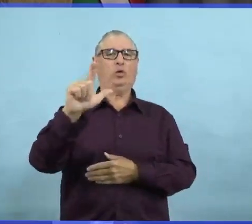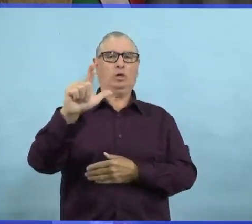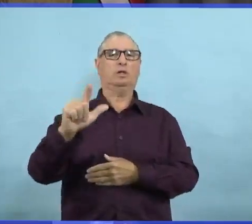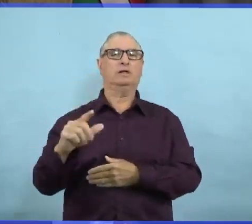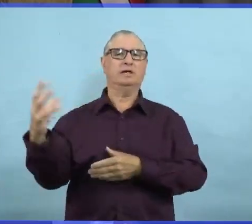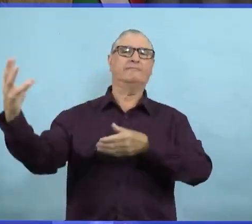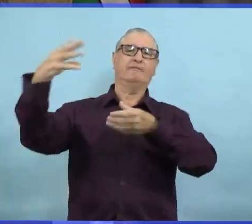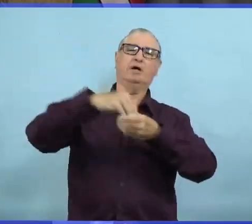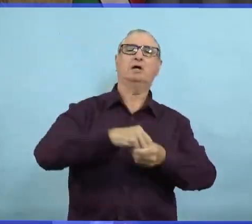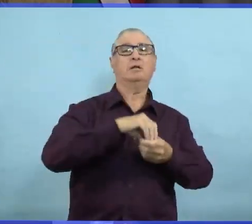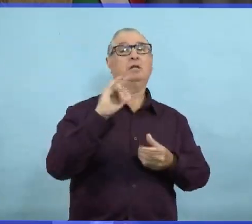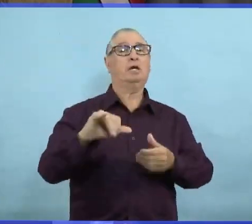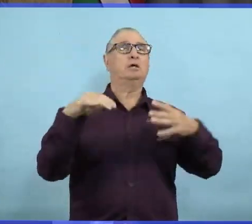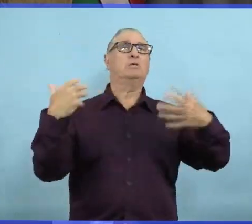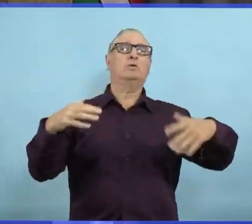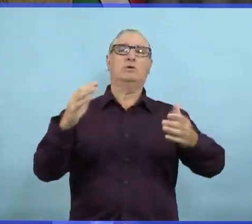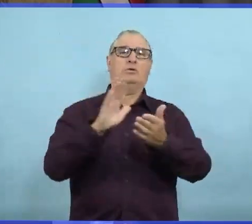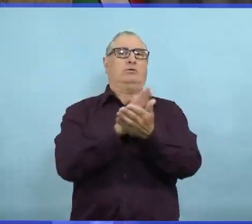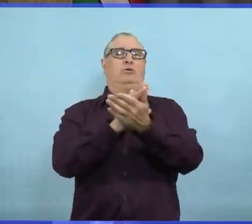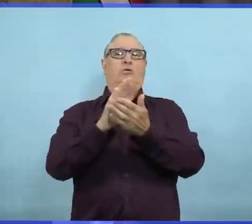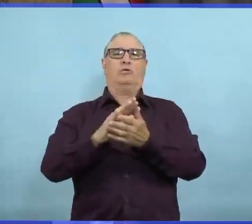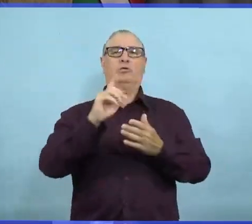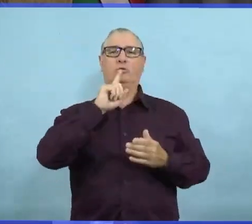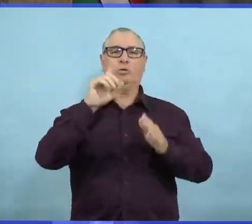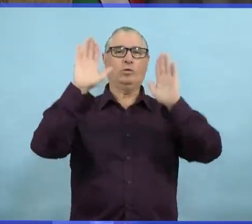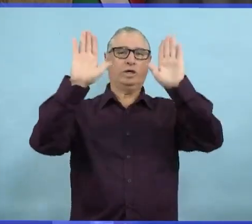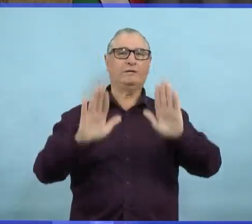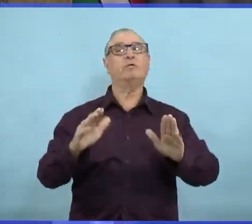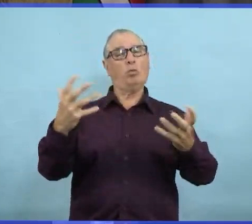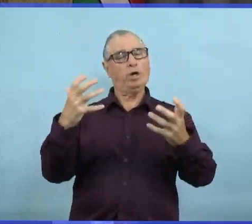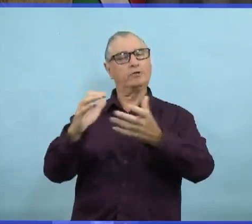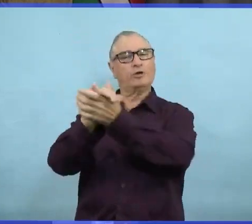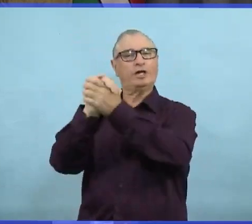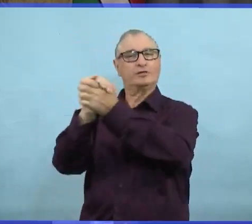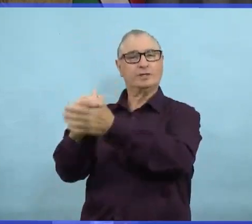I want to make some comments in respect of the events of Canada today.